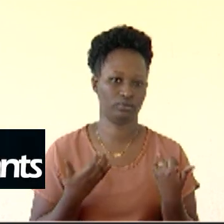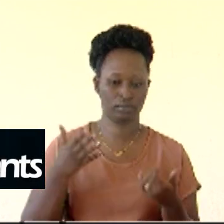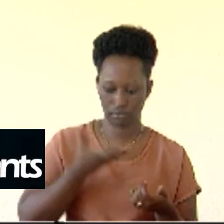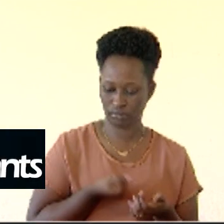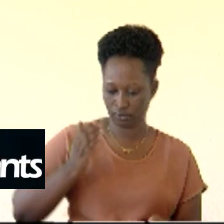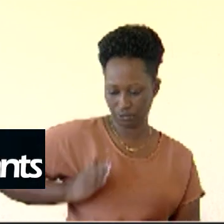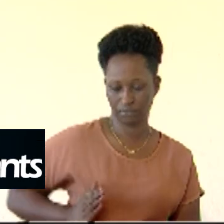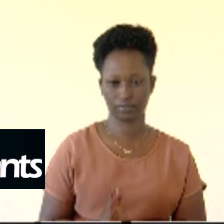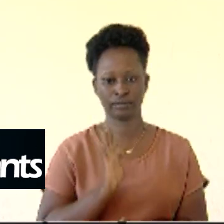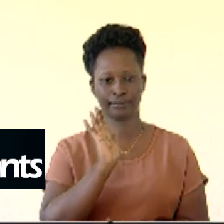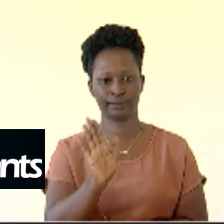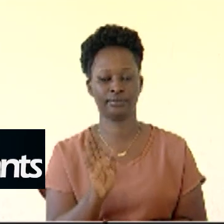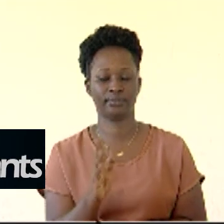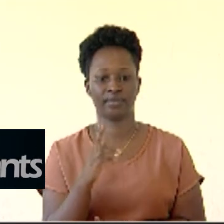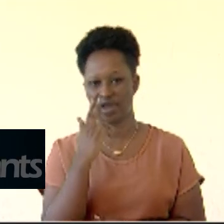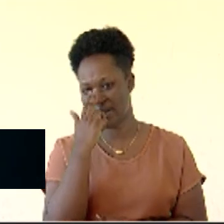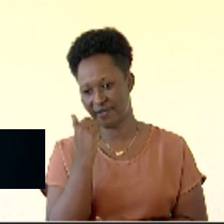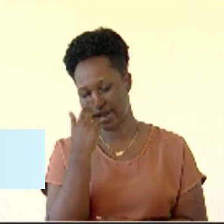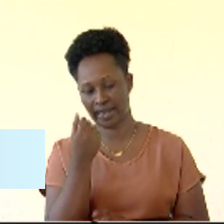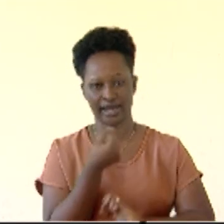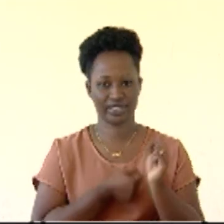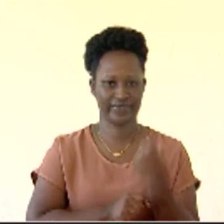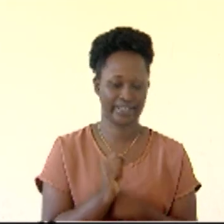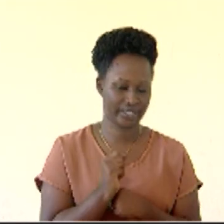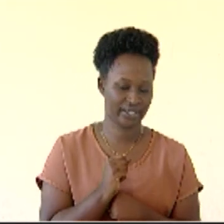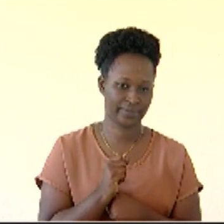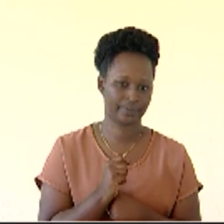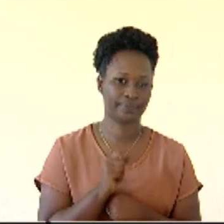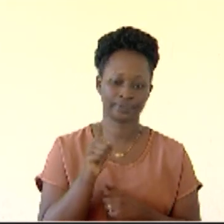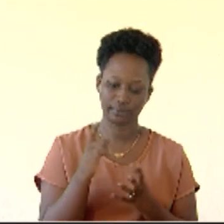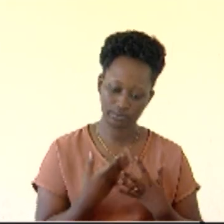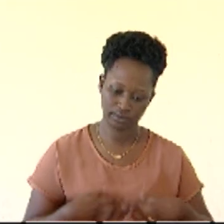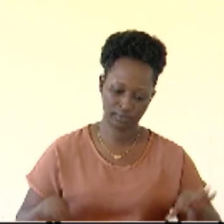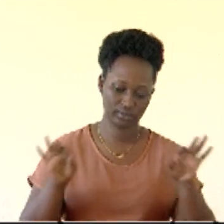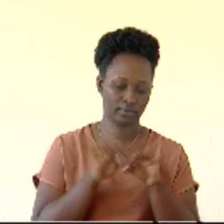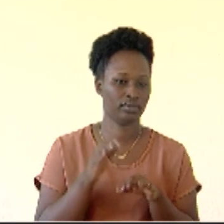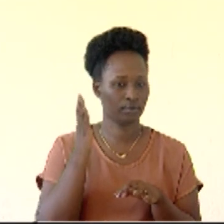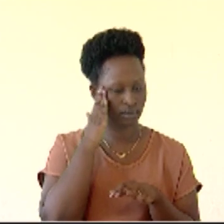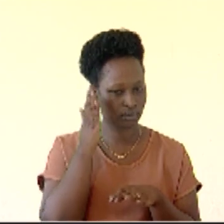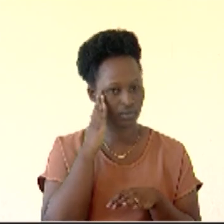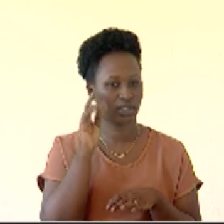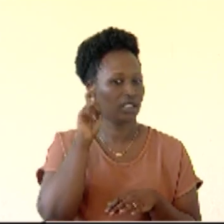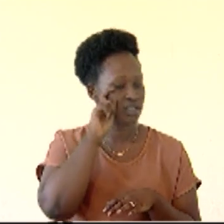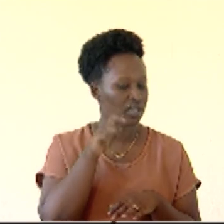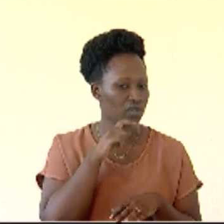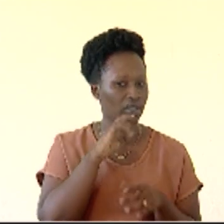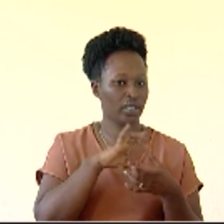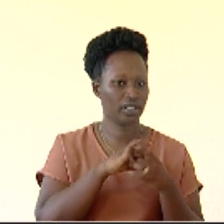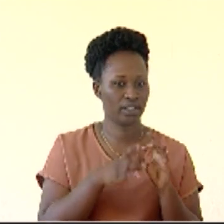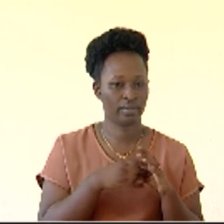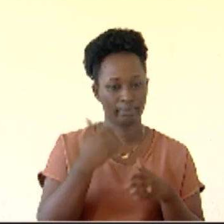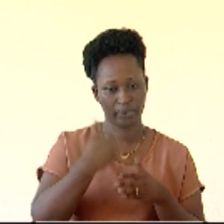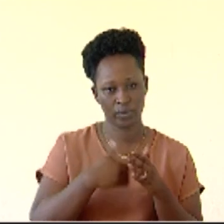likes, funny activities. So it is important to note that sexual relationship between close members or